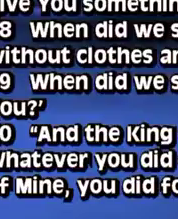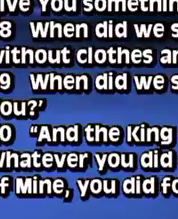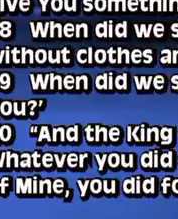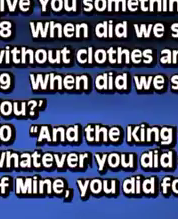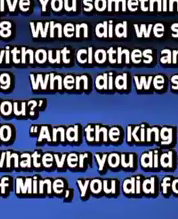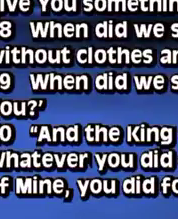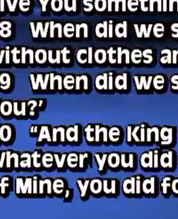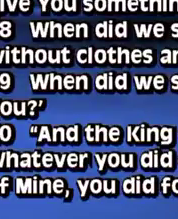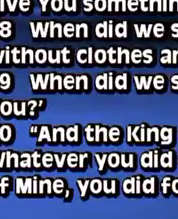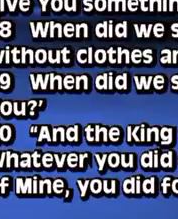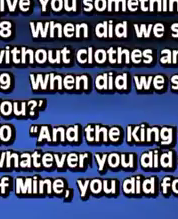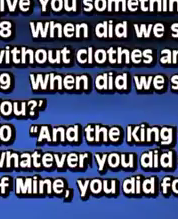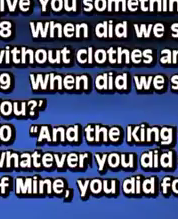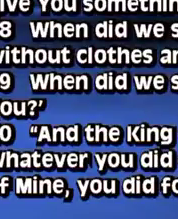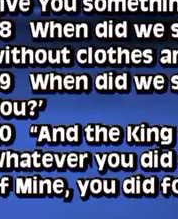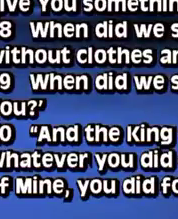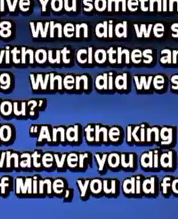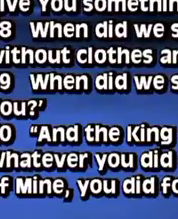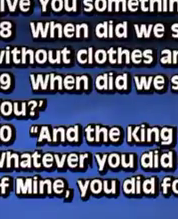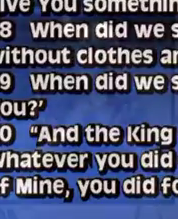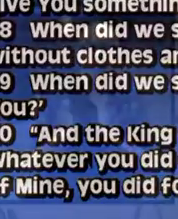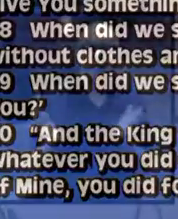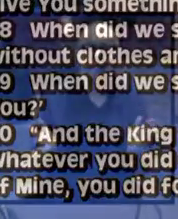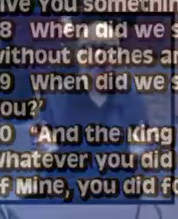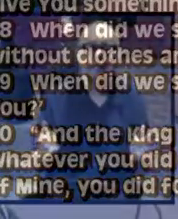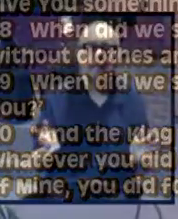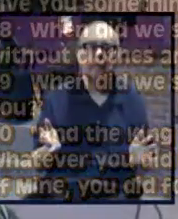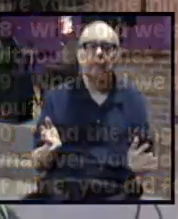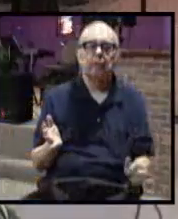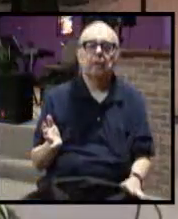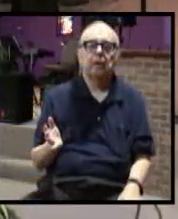you did it for me.